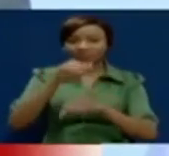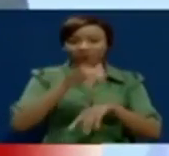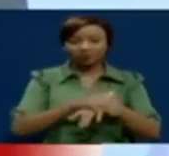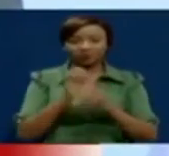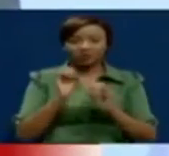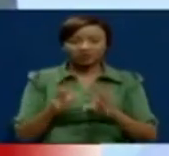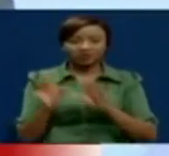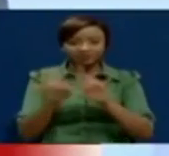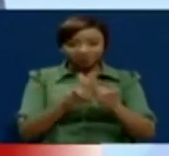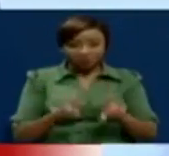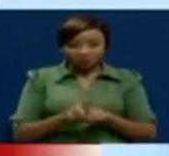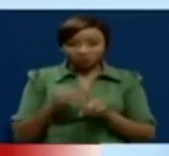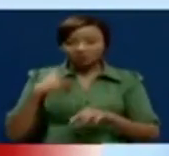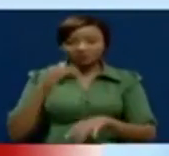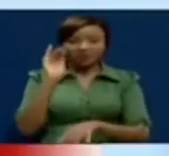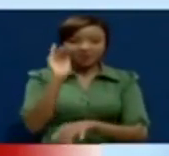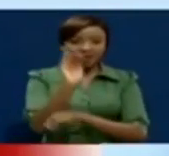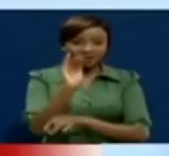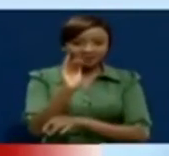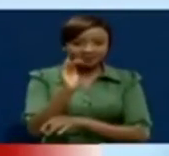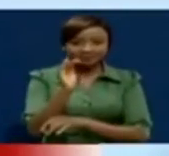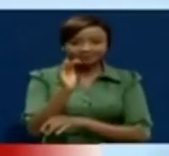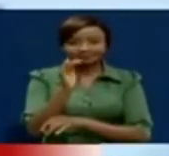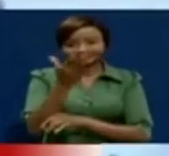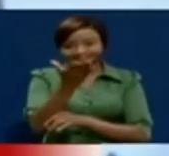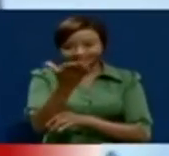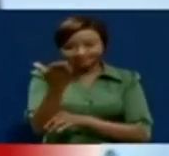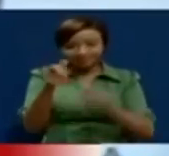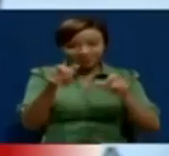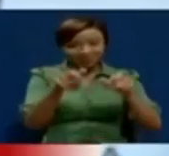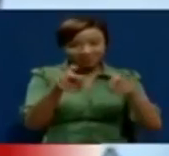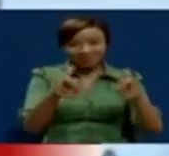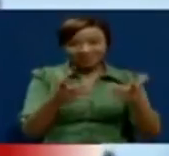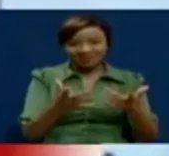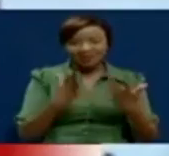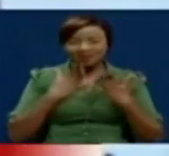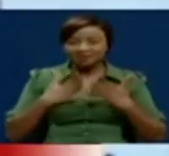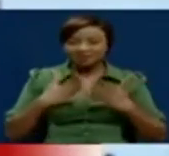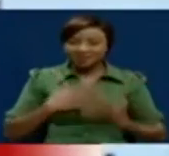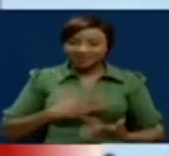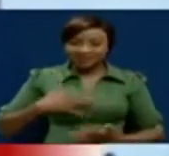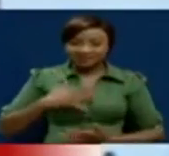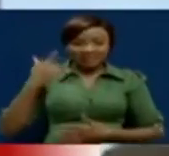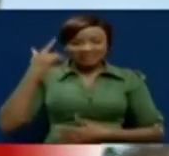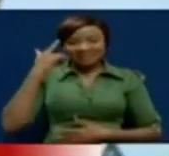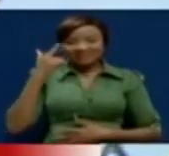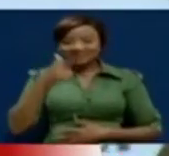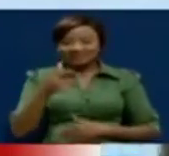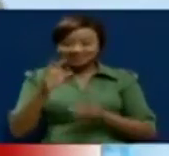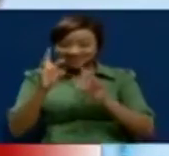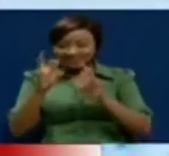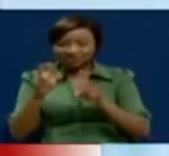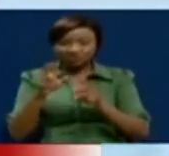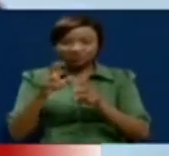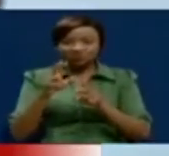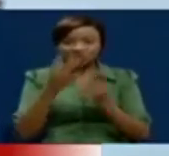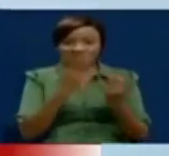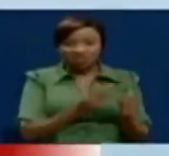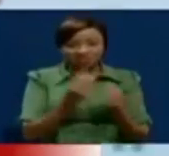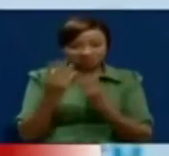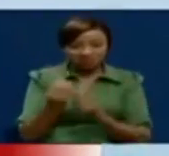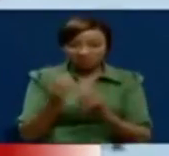I appeal to the media not to slight these matters, and I appeal to